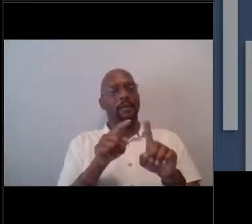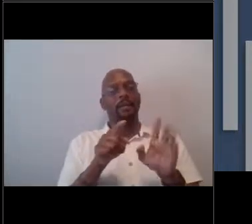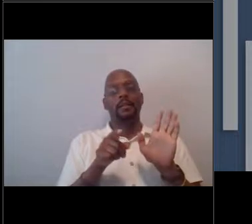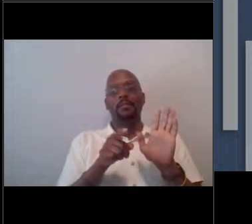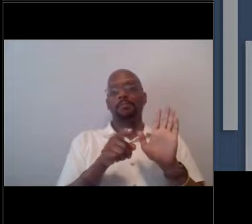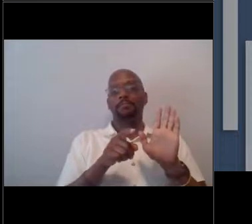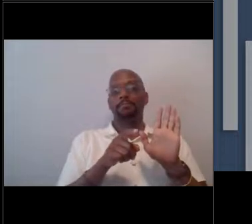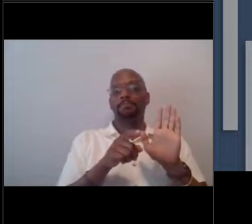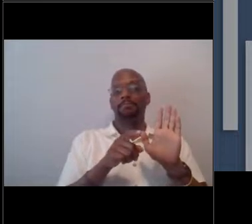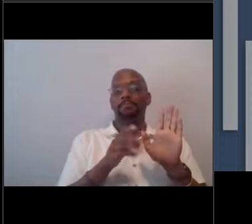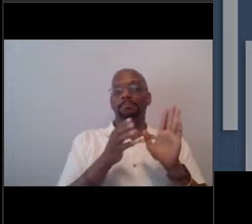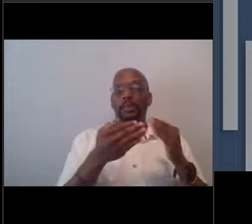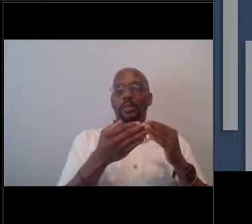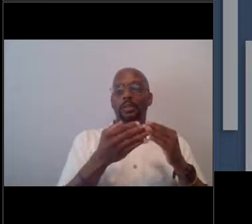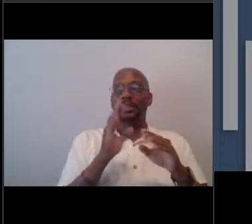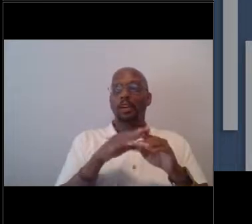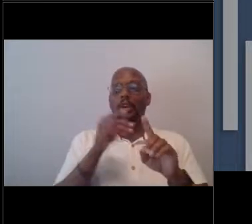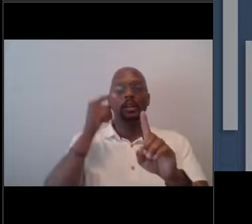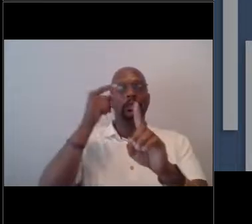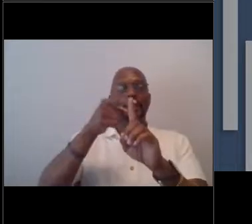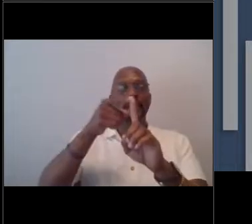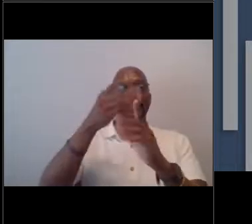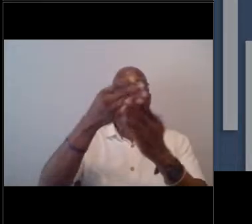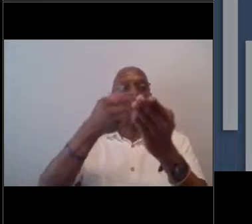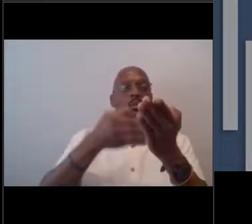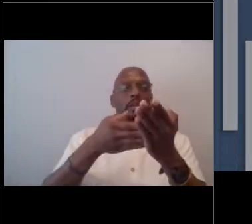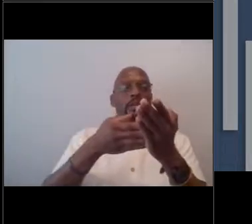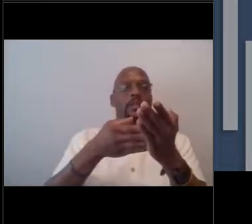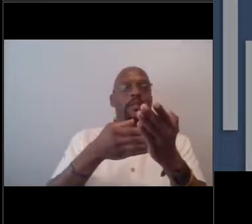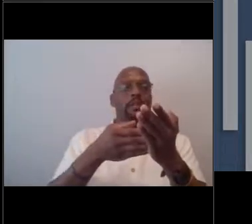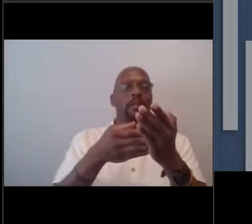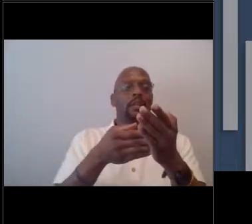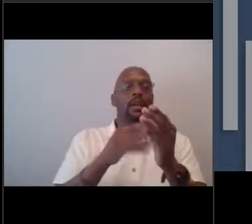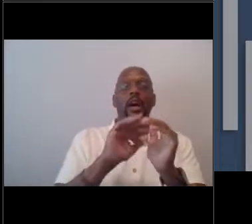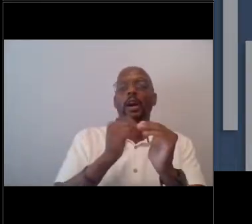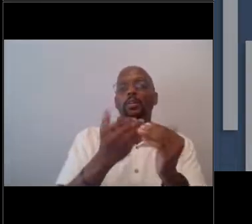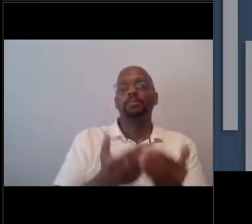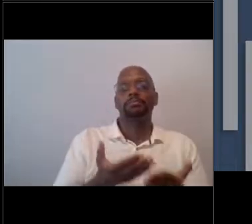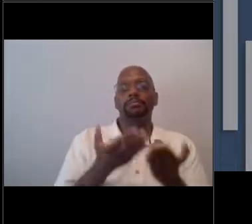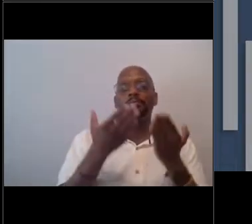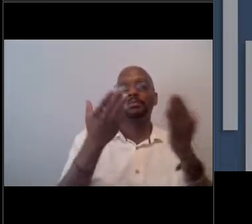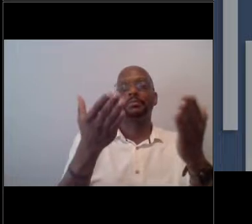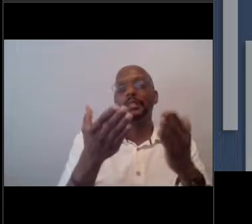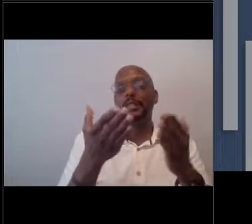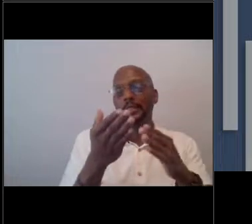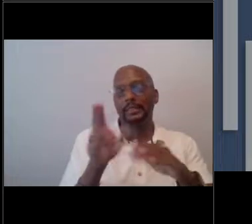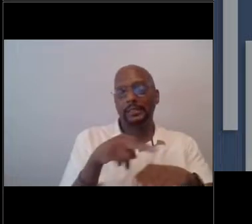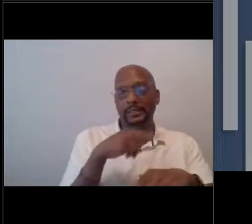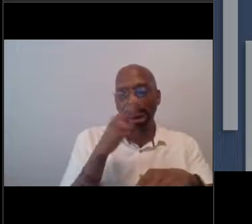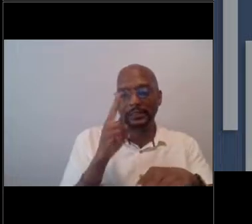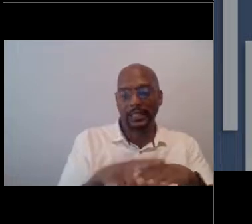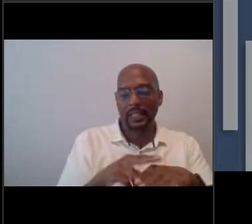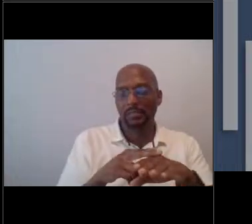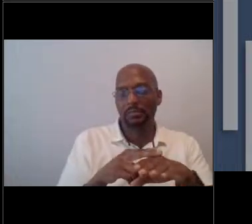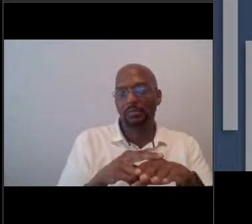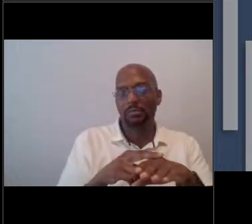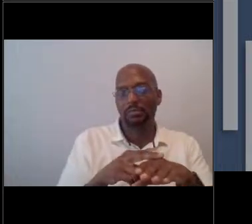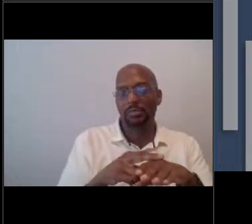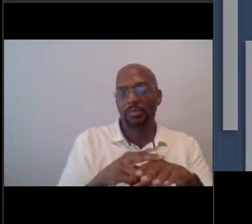access to destinations piece. How do we provide better multimodal access? How do we provide that multimodal positive benefit, right? And